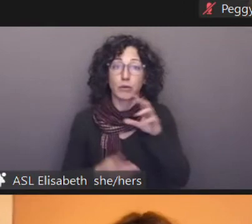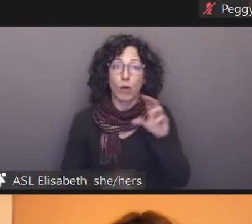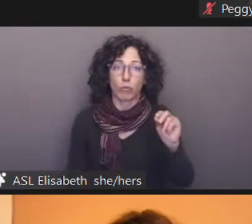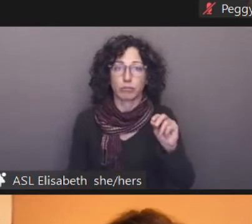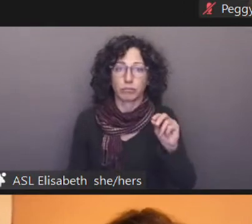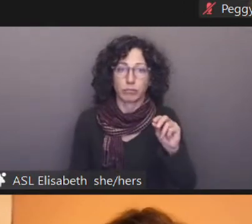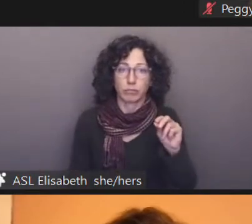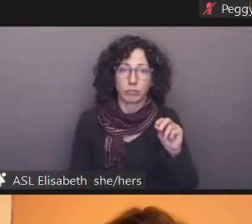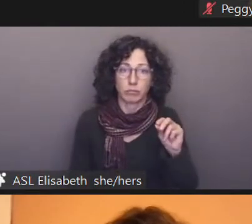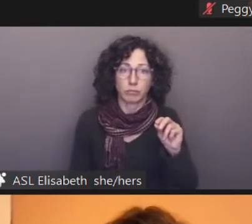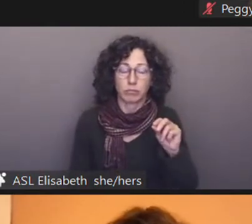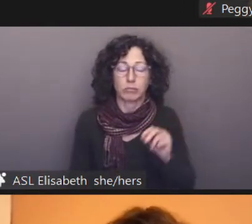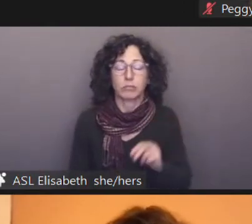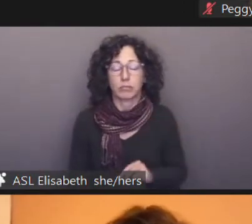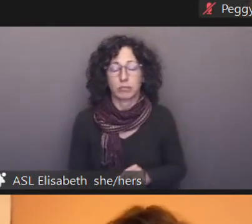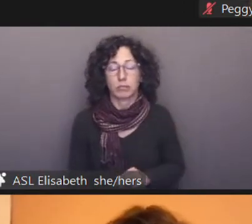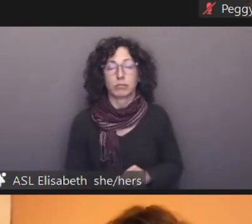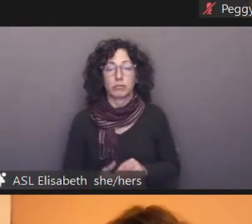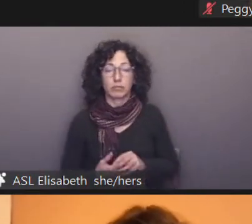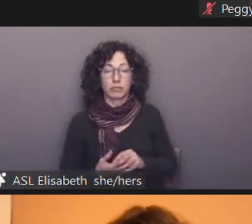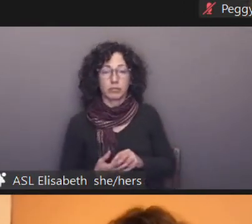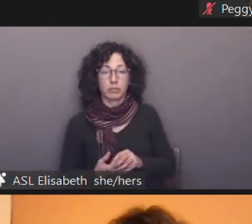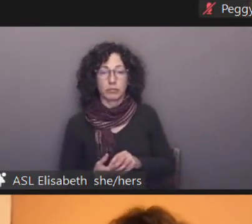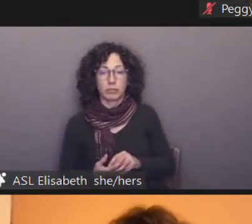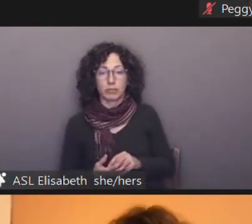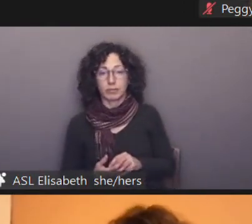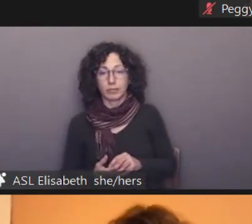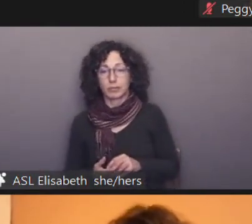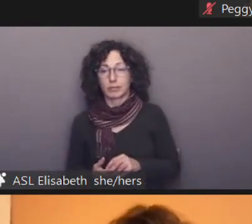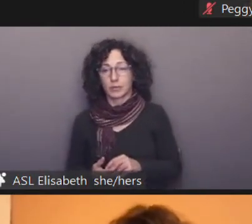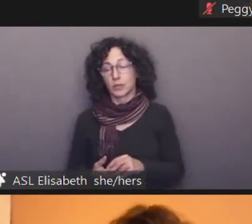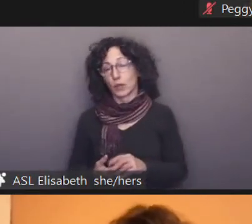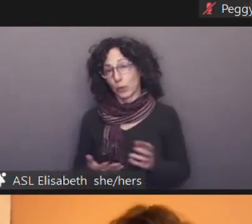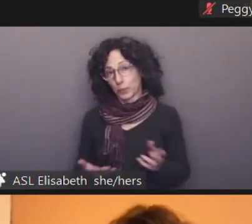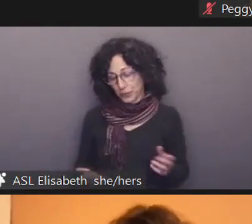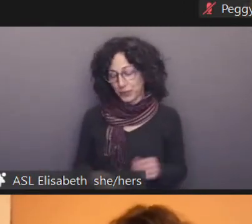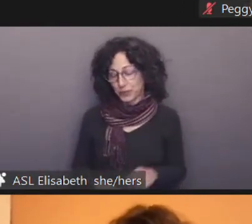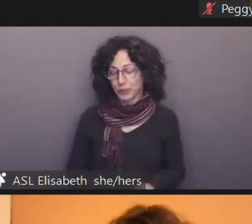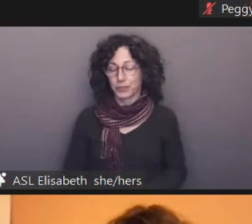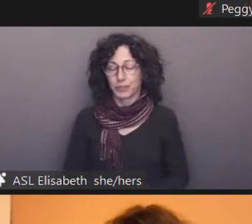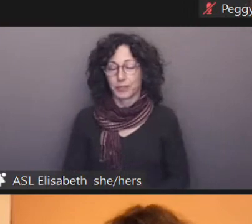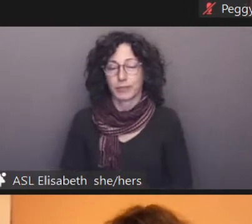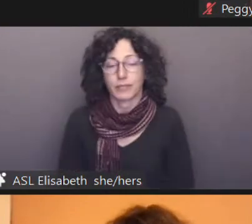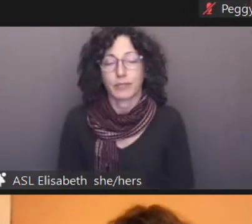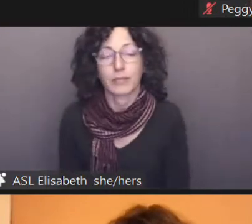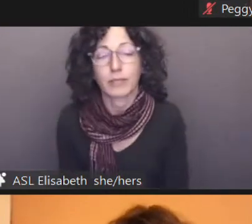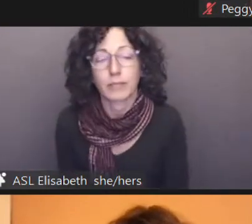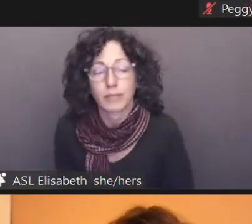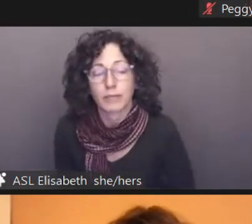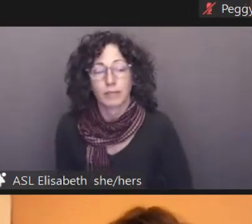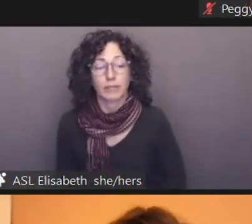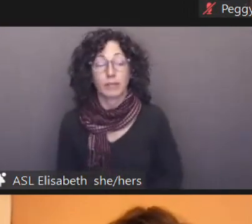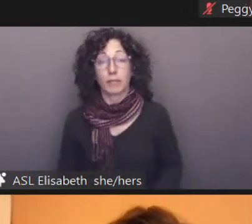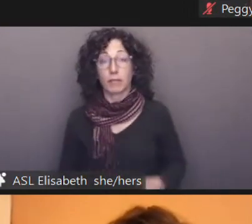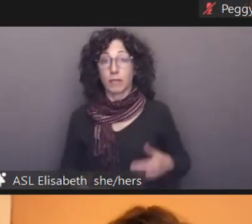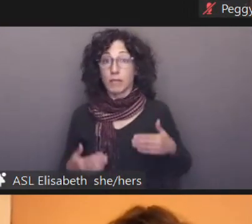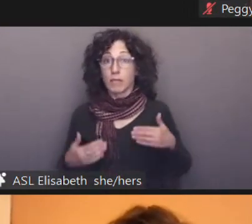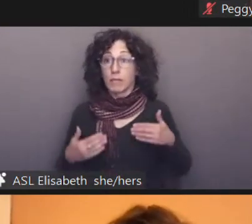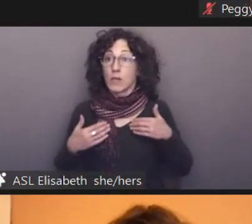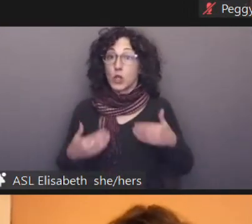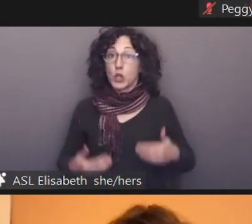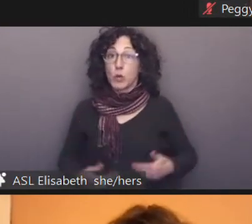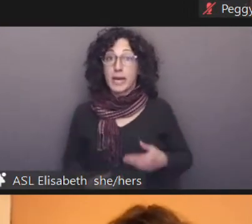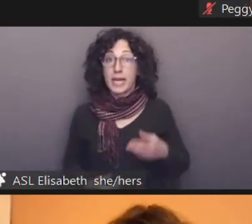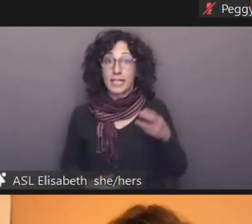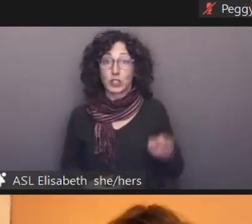So since we have been alive as humans, there are viruses and bacteria that can infect us and